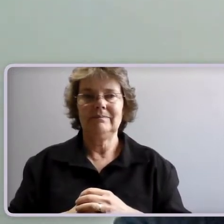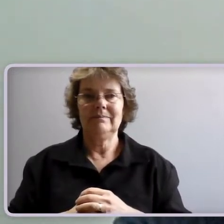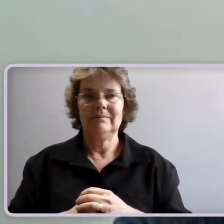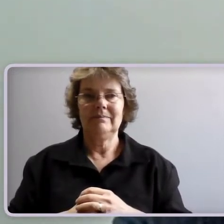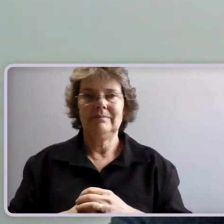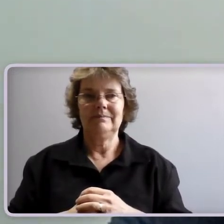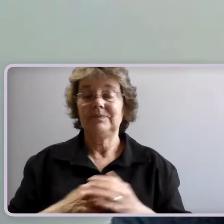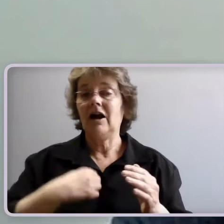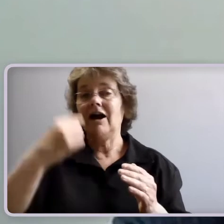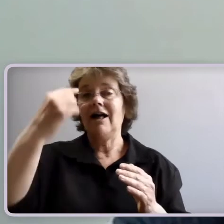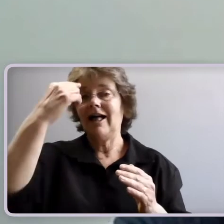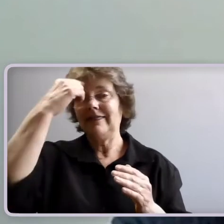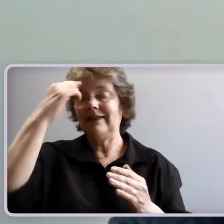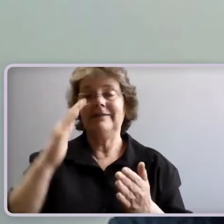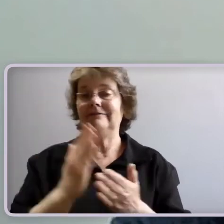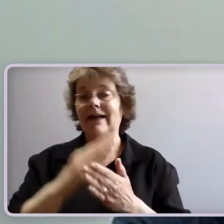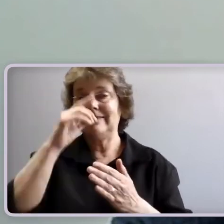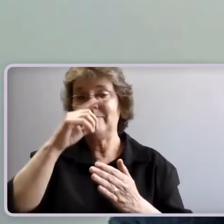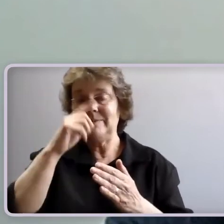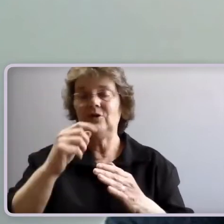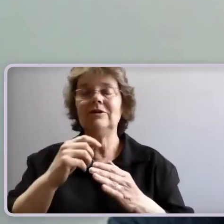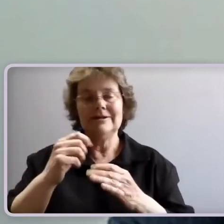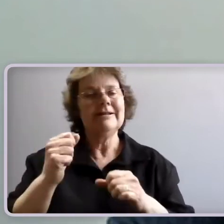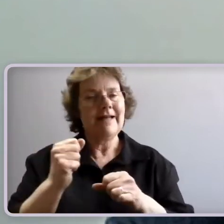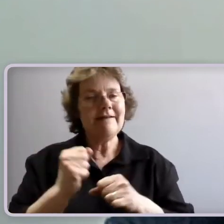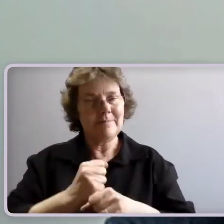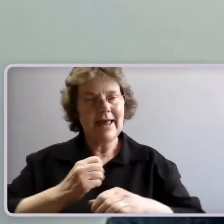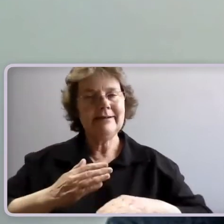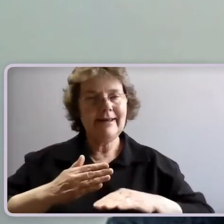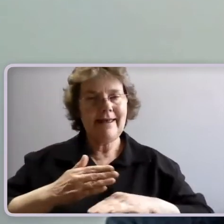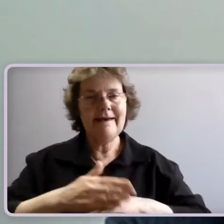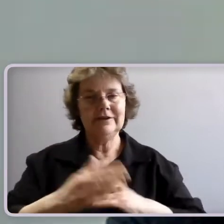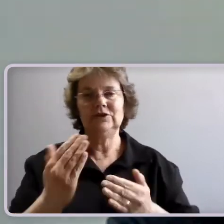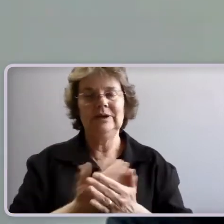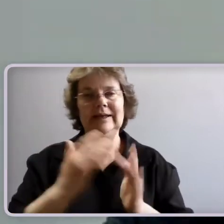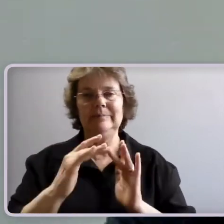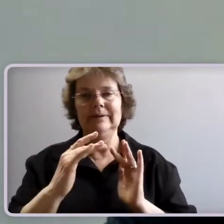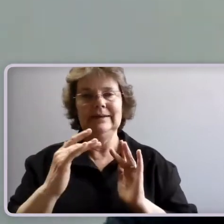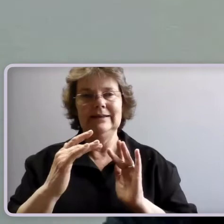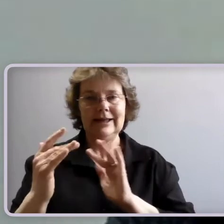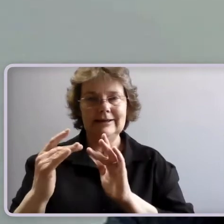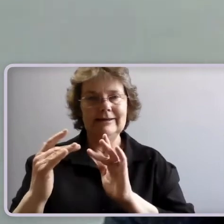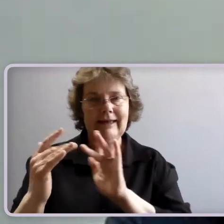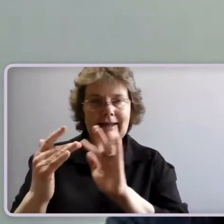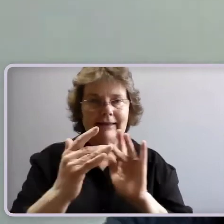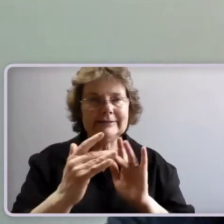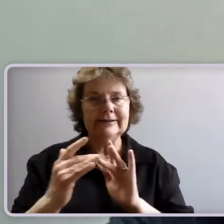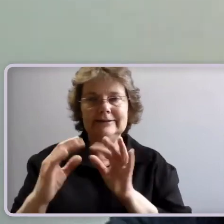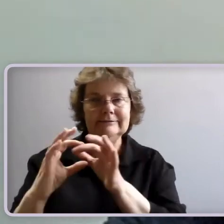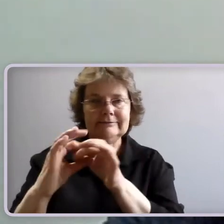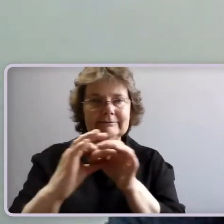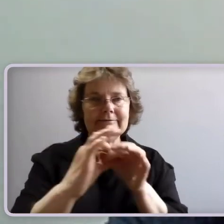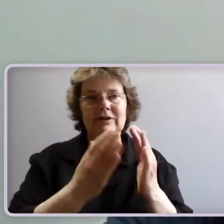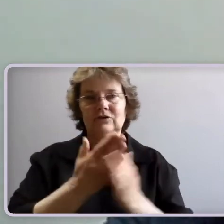to stay connected during the difficult time was probably the biggest highlight. A good example of that, which